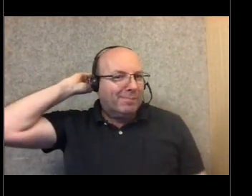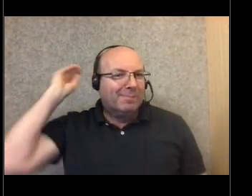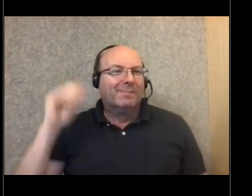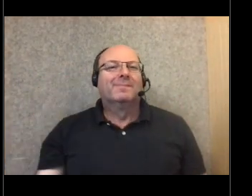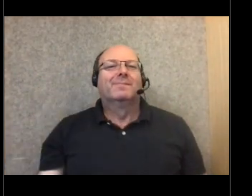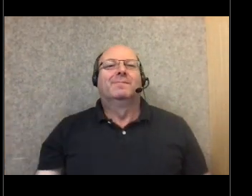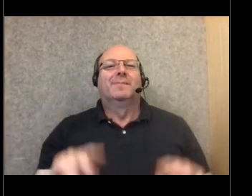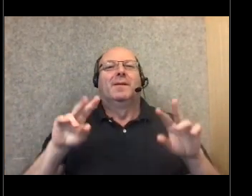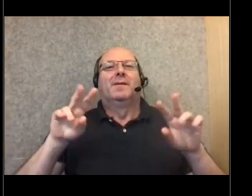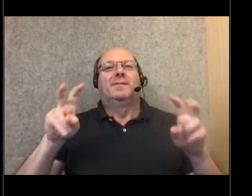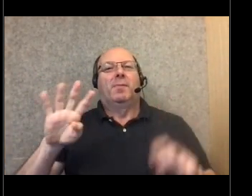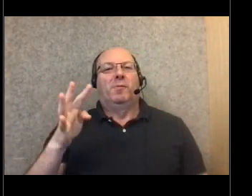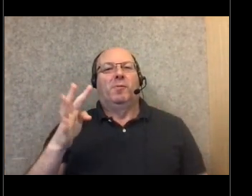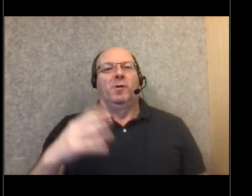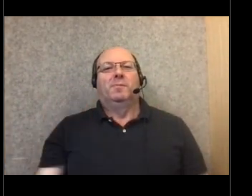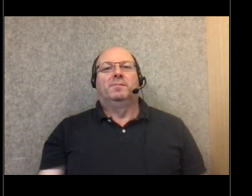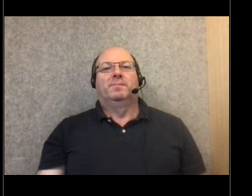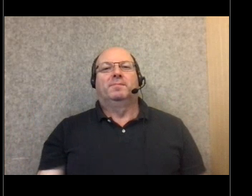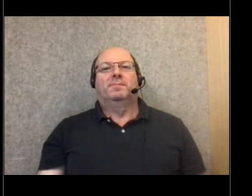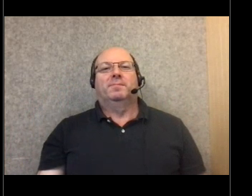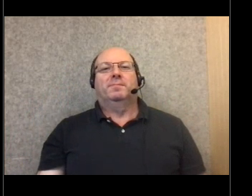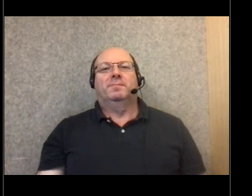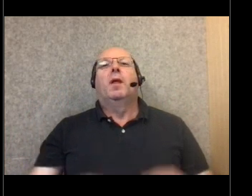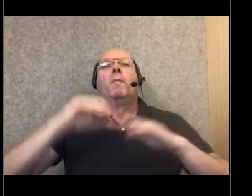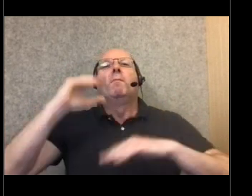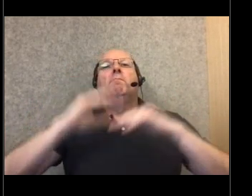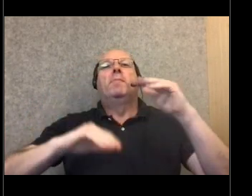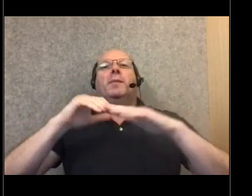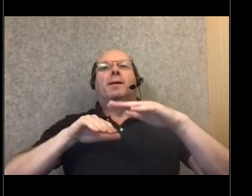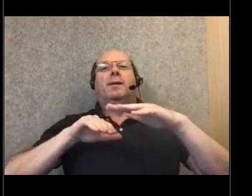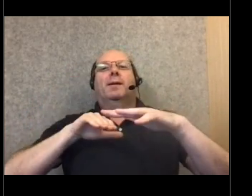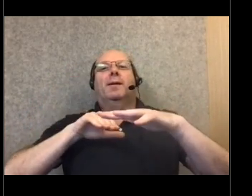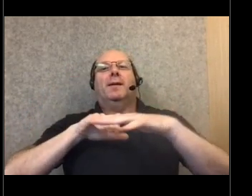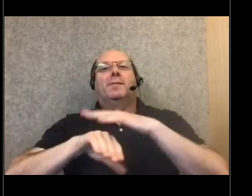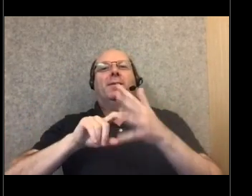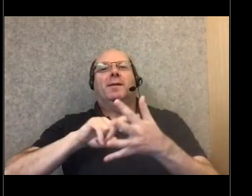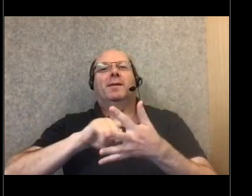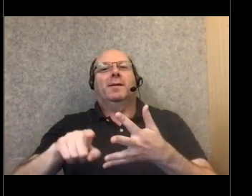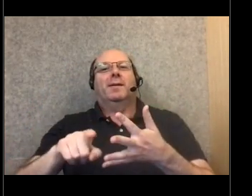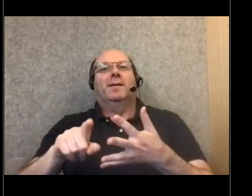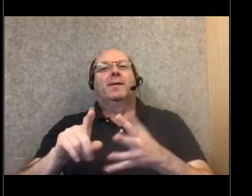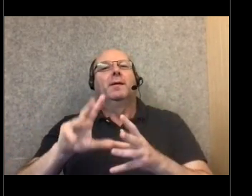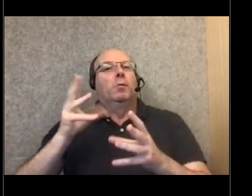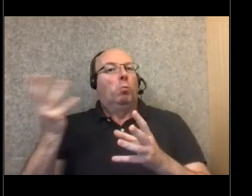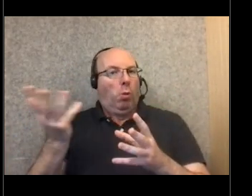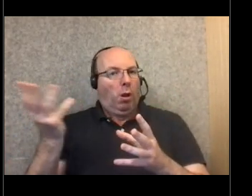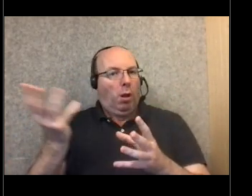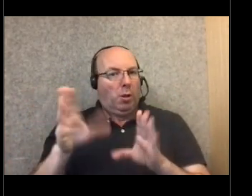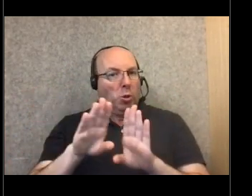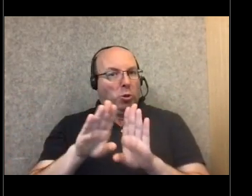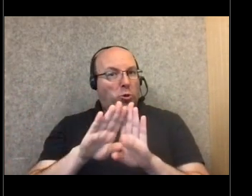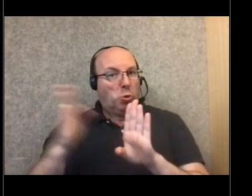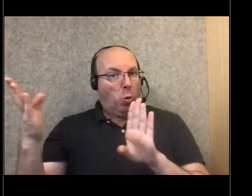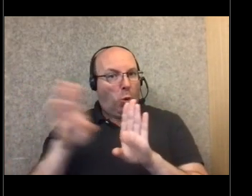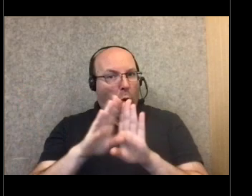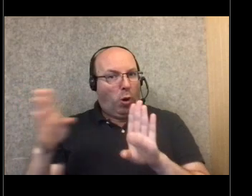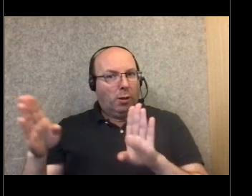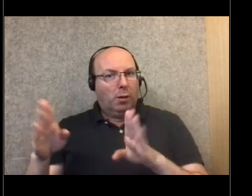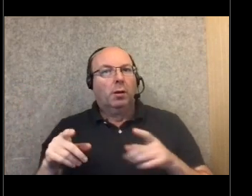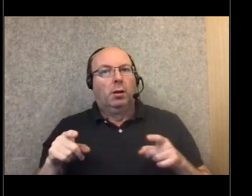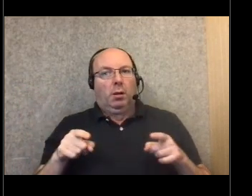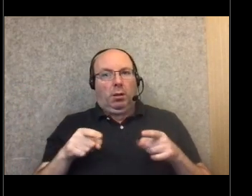Features of an accessible building entrance door include a minimum width